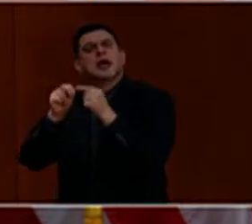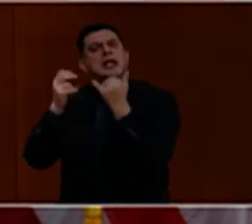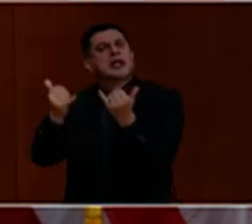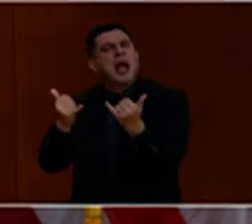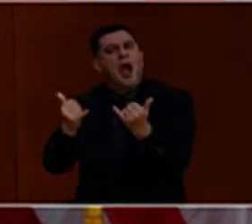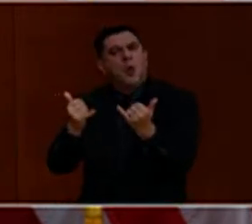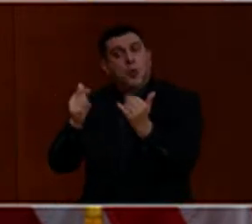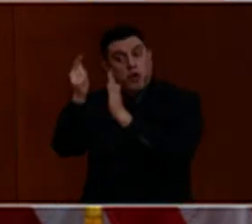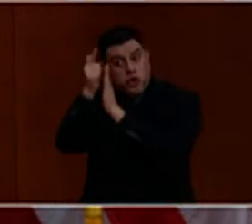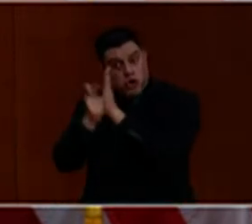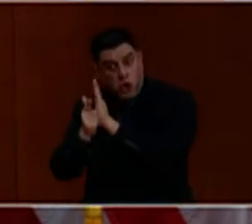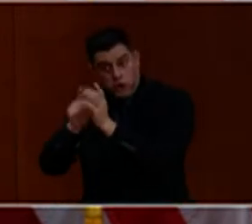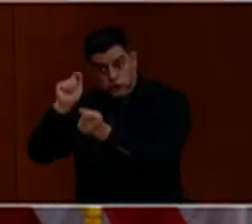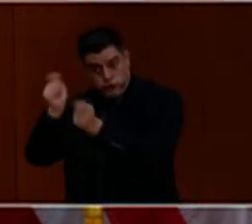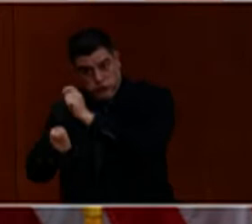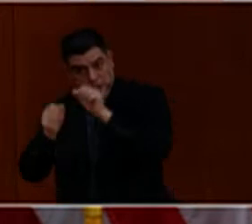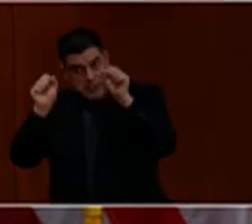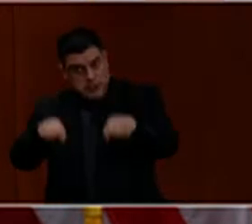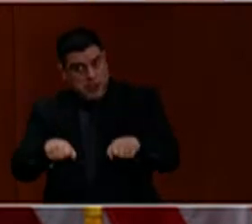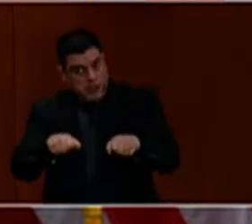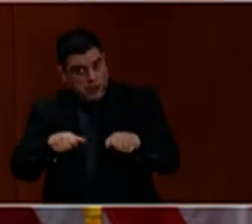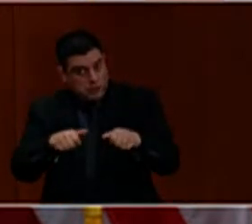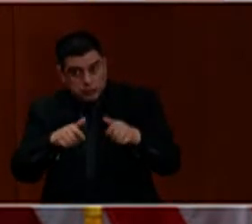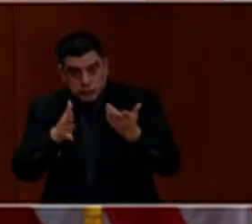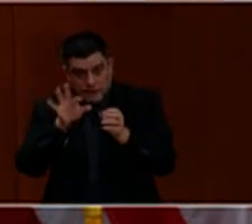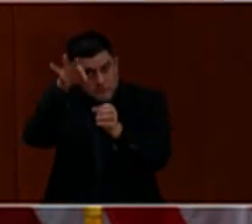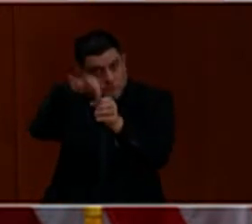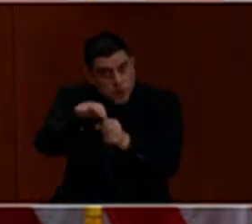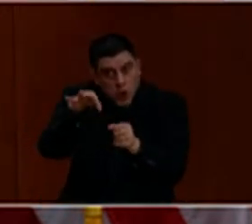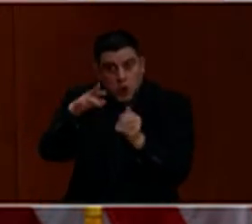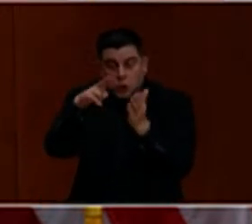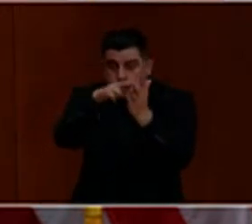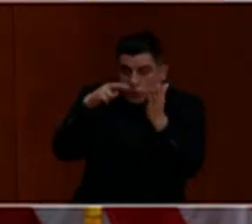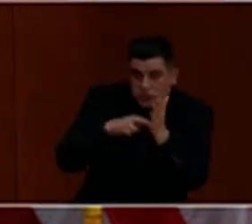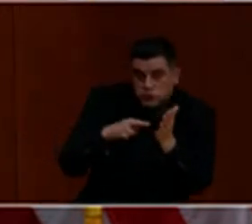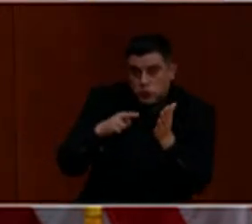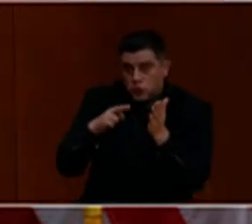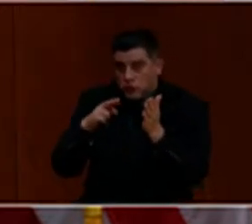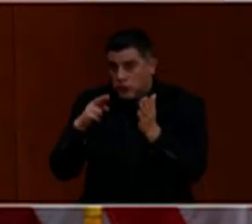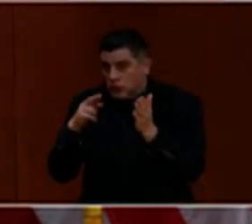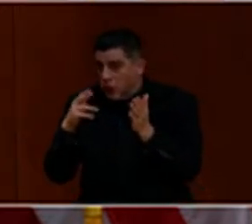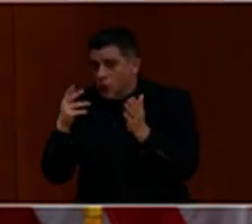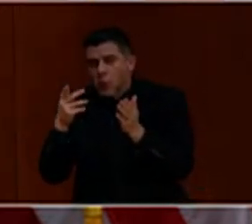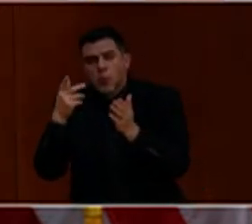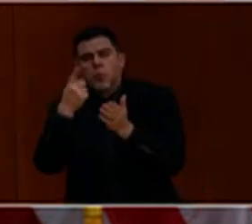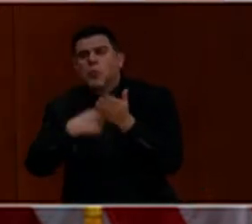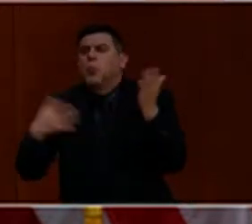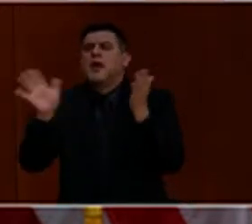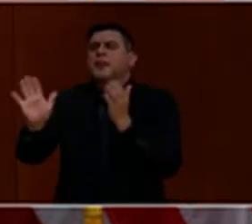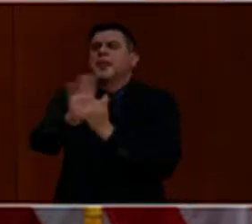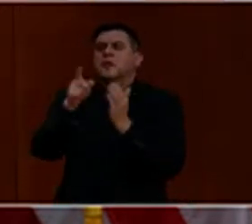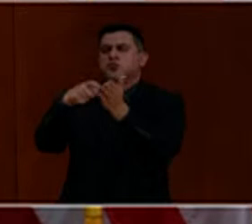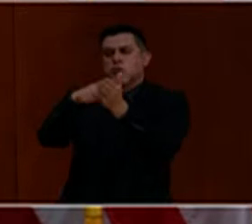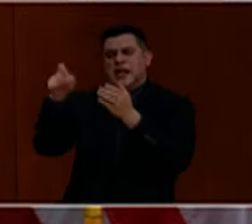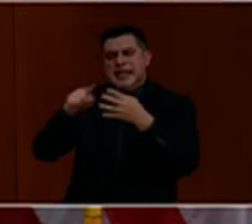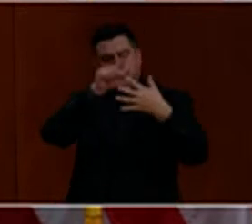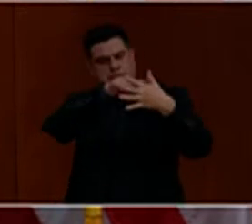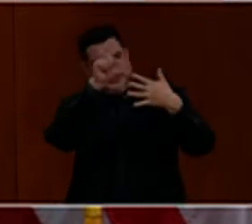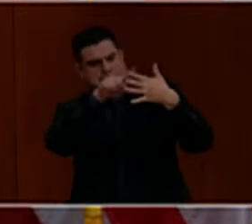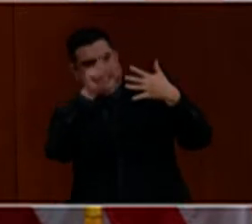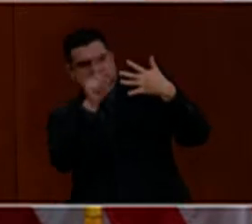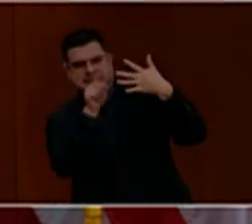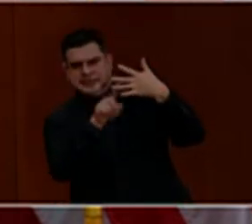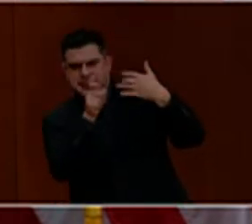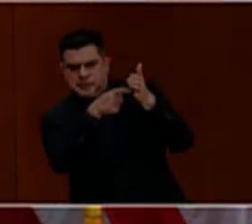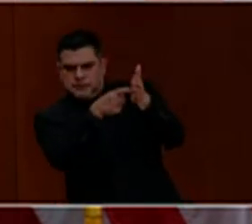it, and it details some of the rules and regulations that former felons would have to go through. And they've been looking for this guidance since the new law went into place.